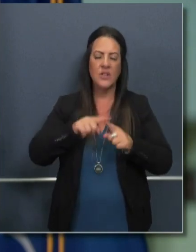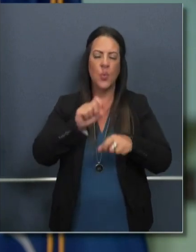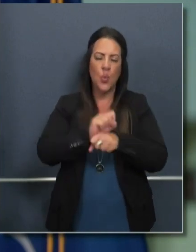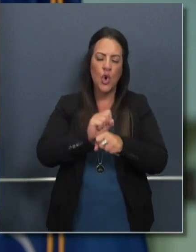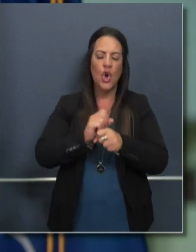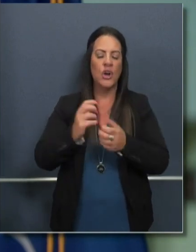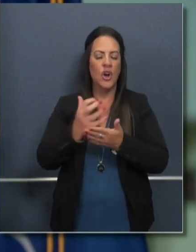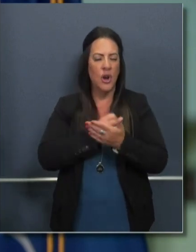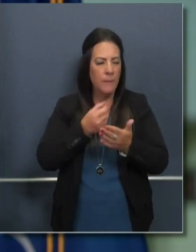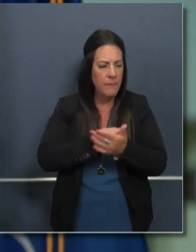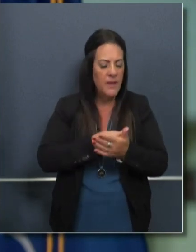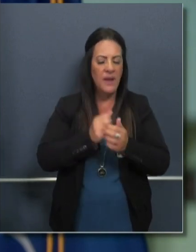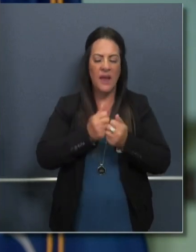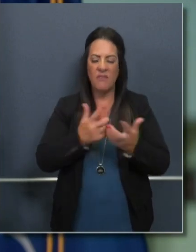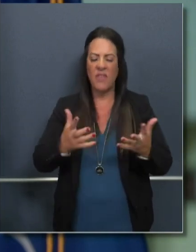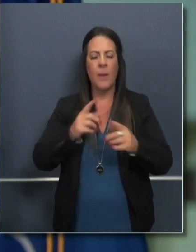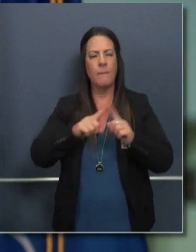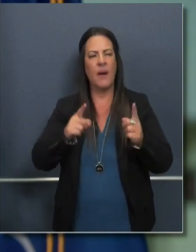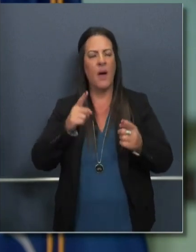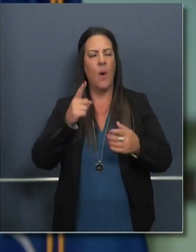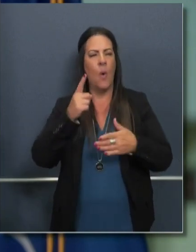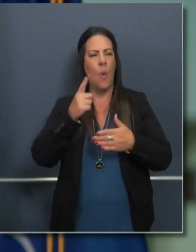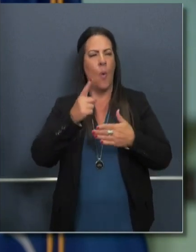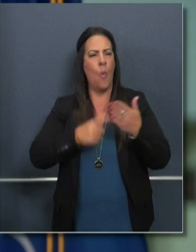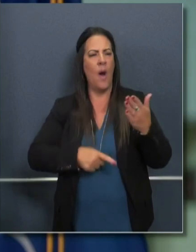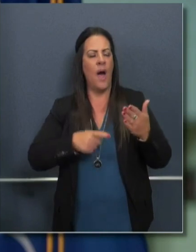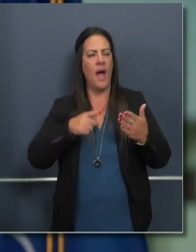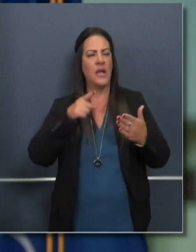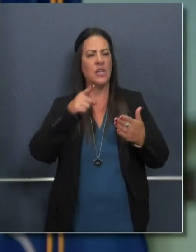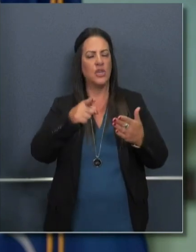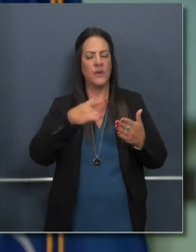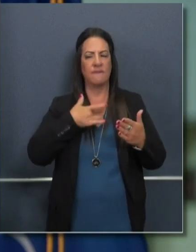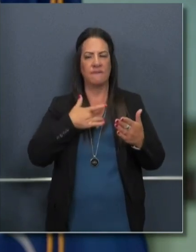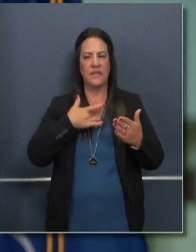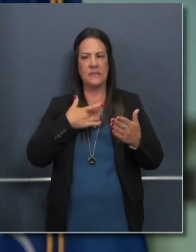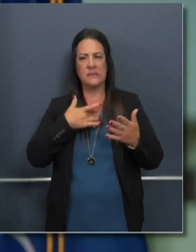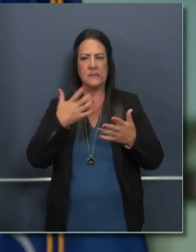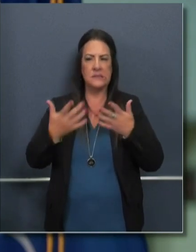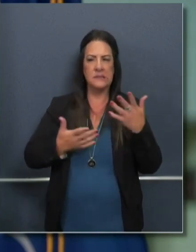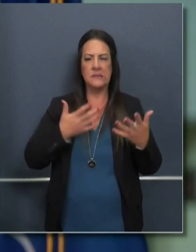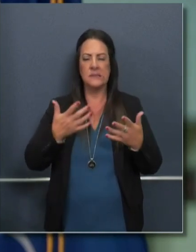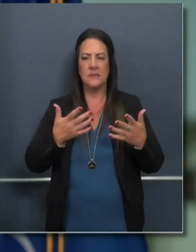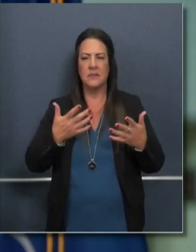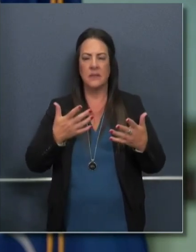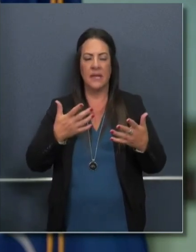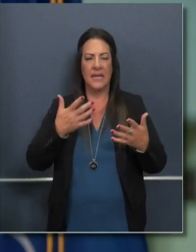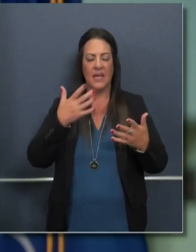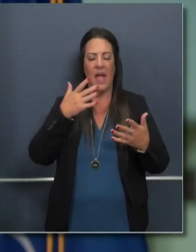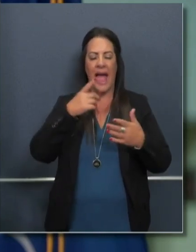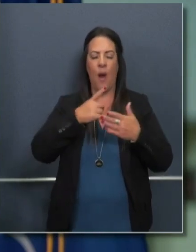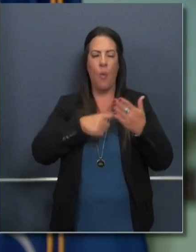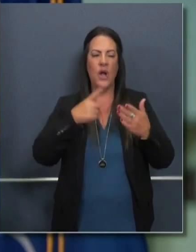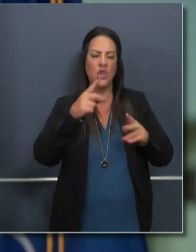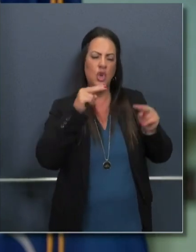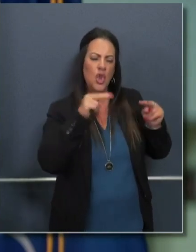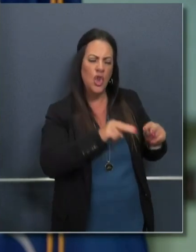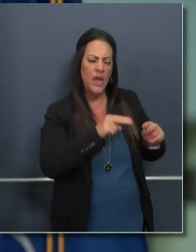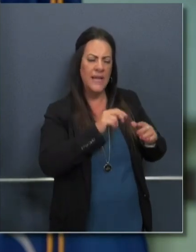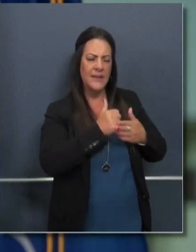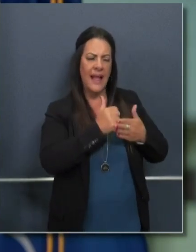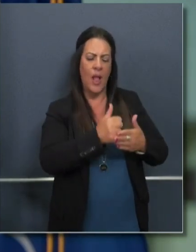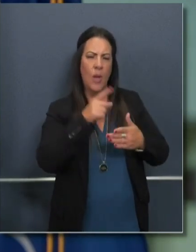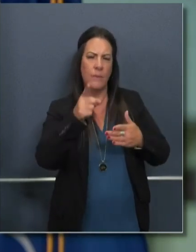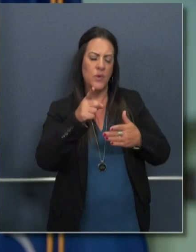admissions, at what point do you stop turning on that dimmer switch or even reverse it? Is there a metric you are looking at